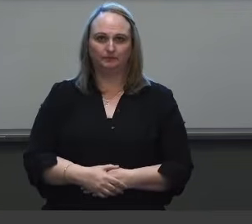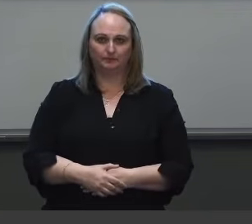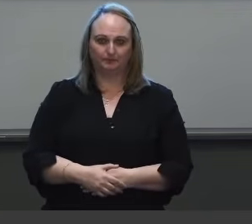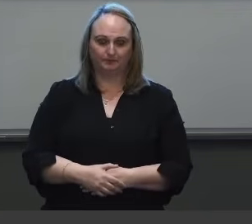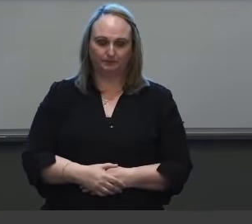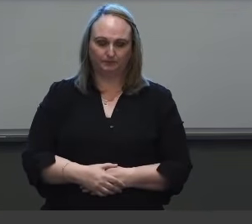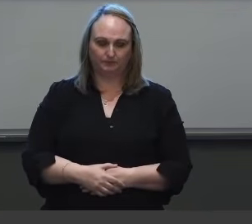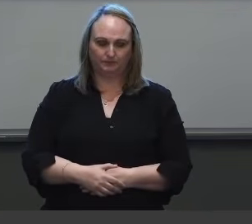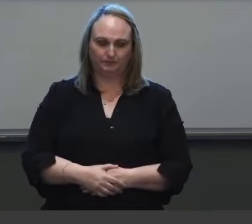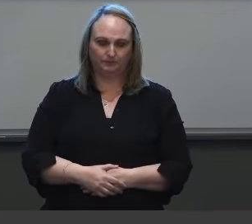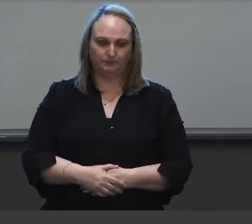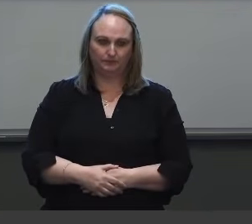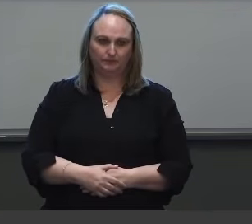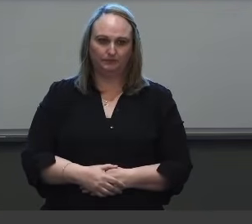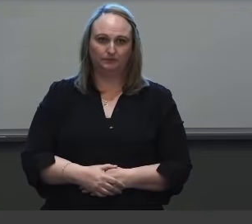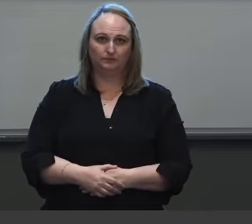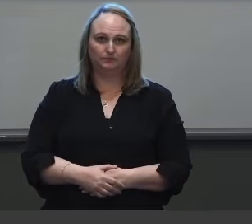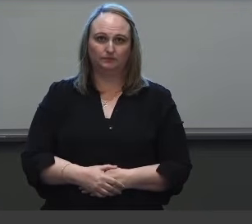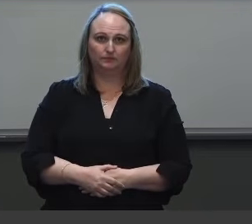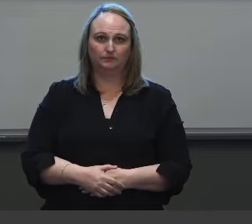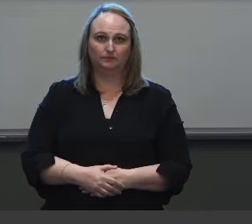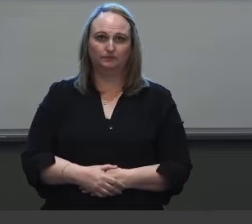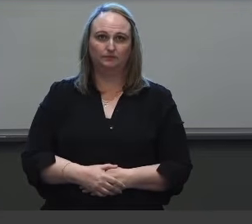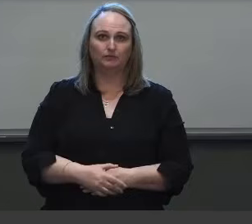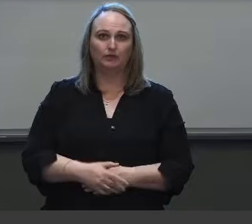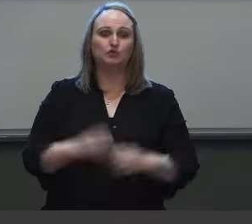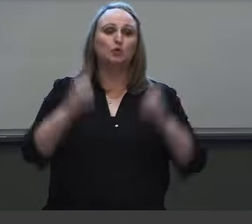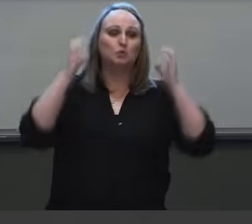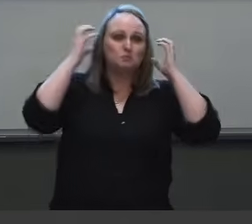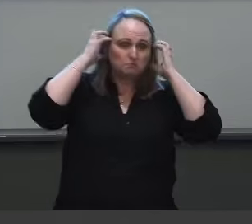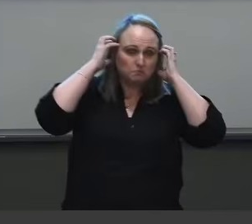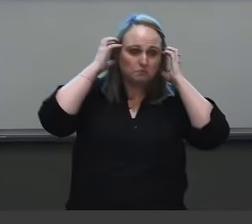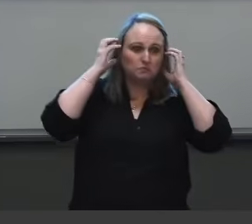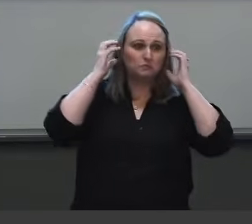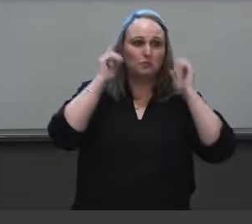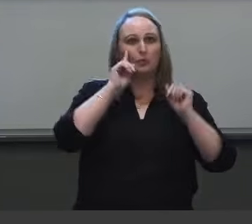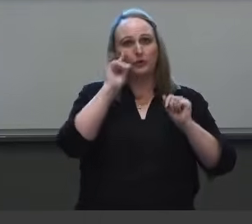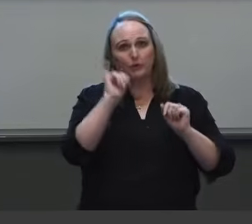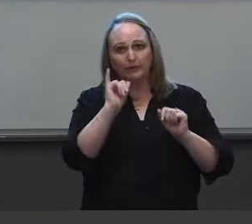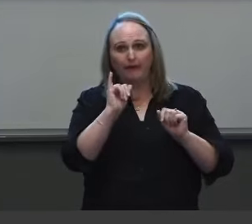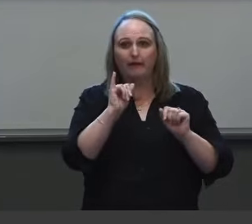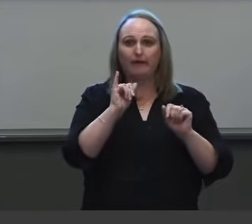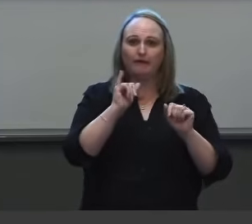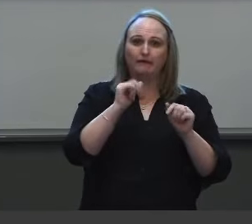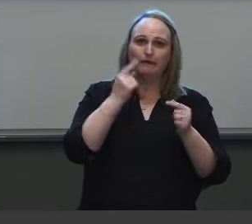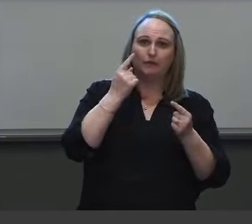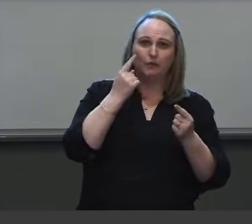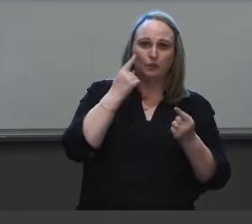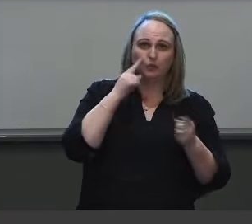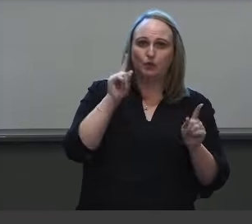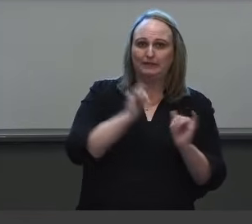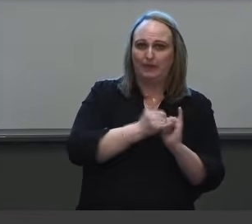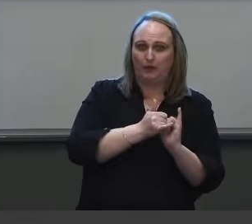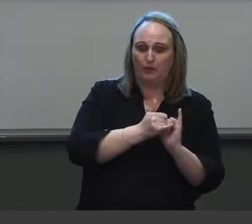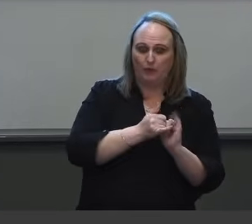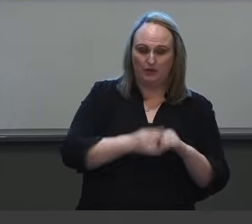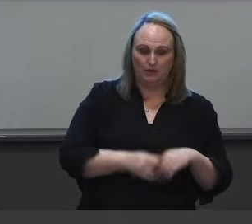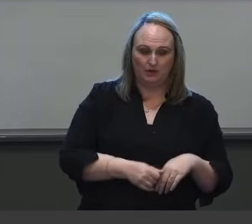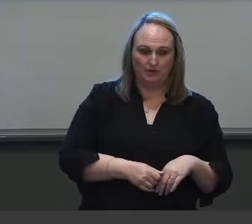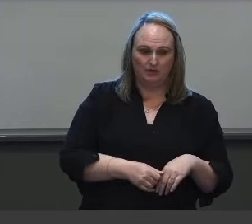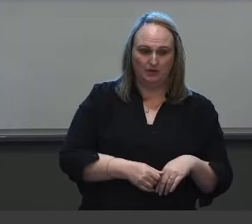I already explained the device, how it works. It has headphone and it has